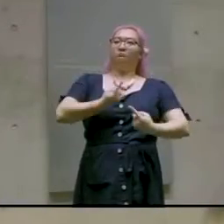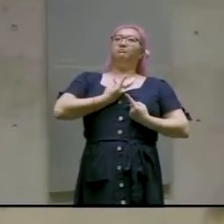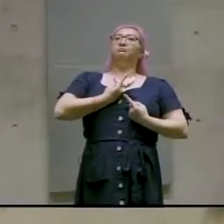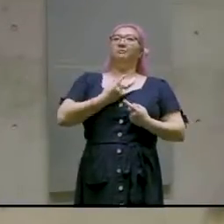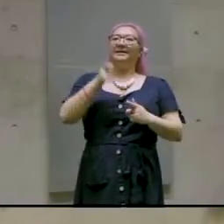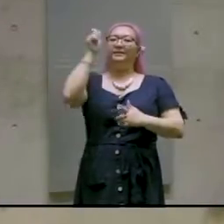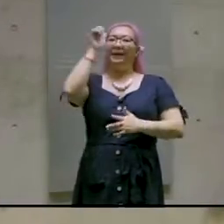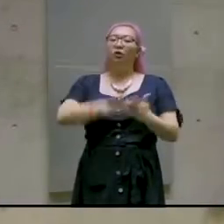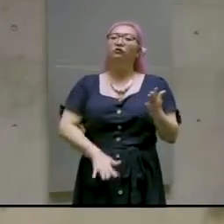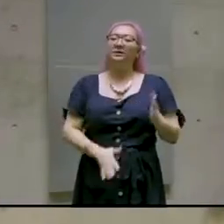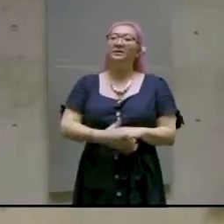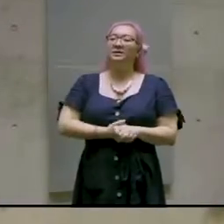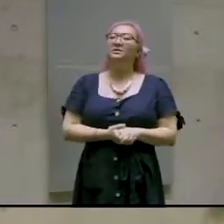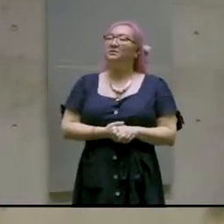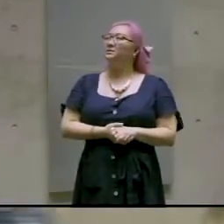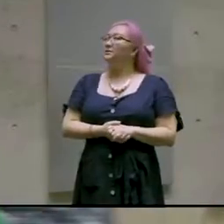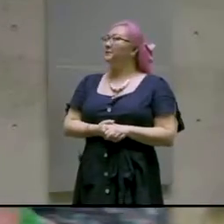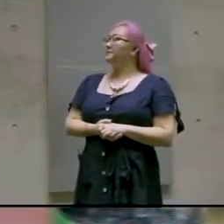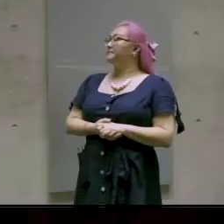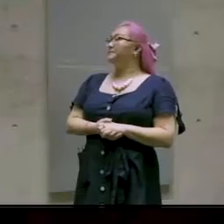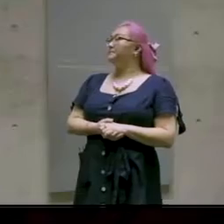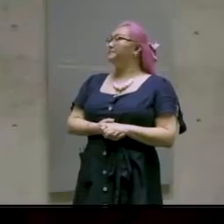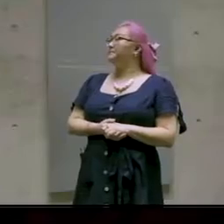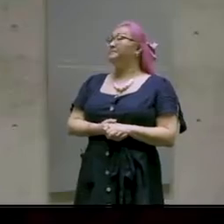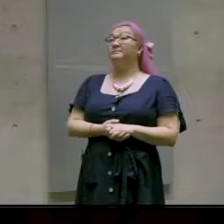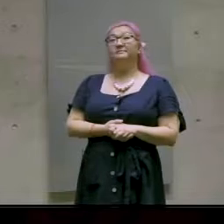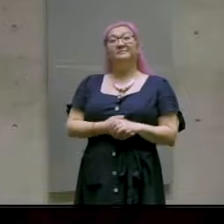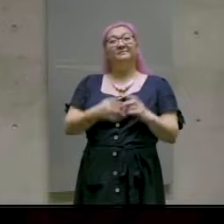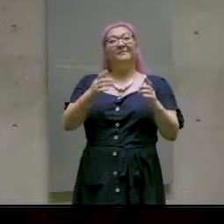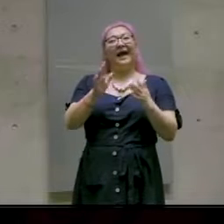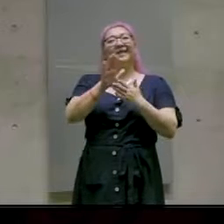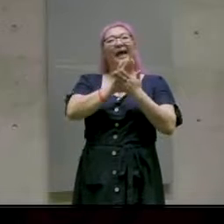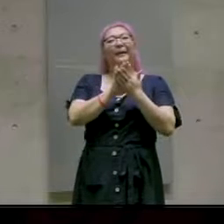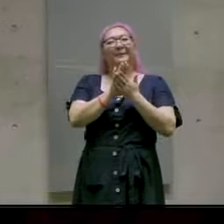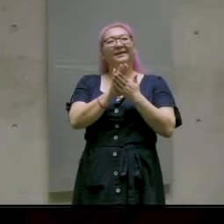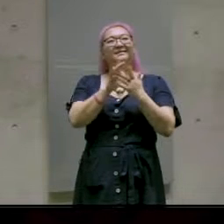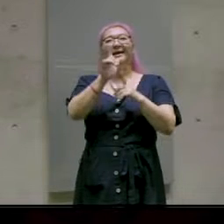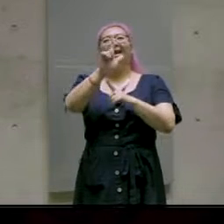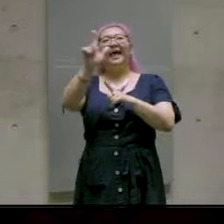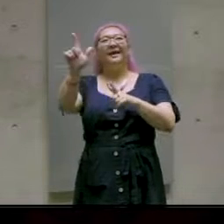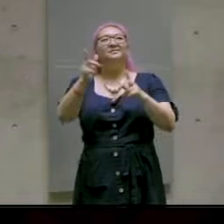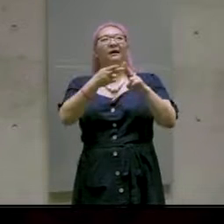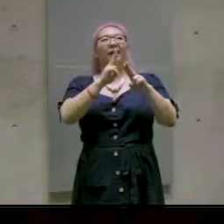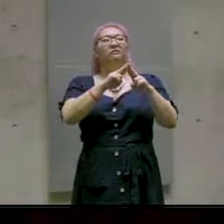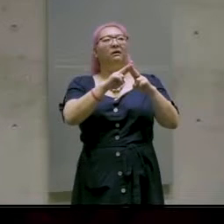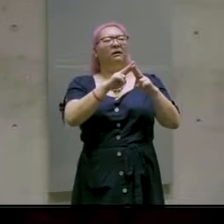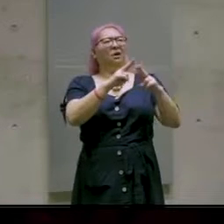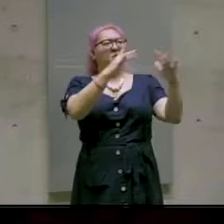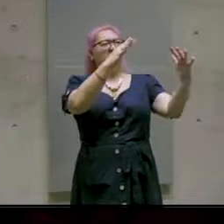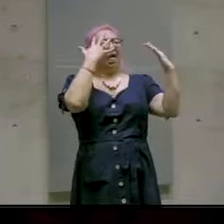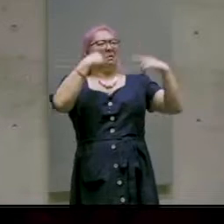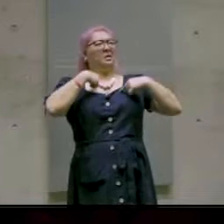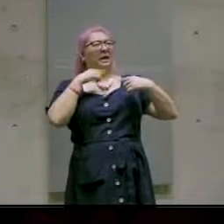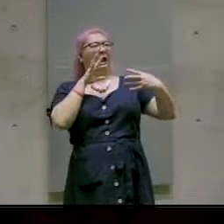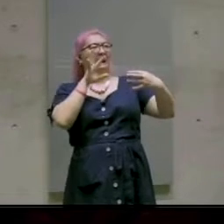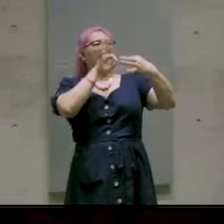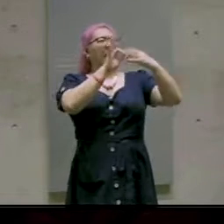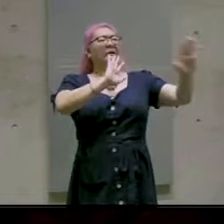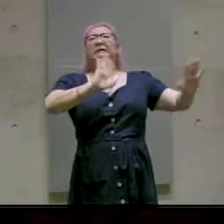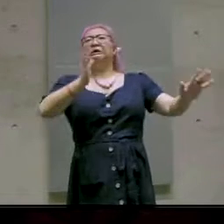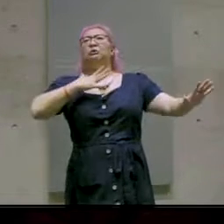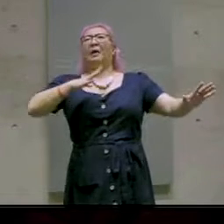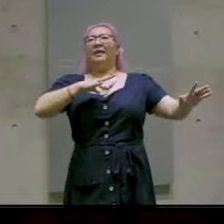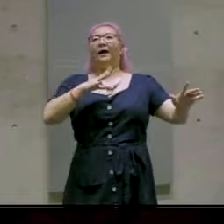type of experience that they're going to have in the game, and hopefully kind of alleviates anxieties about those kind of potential mismatches